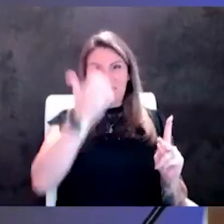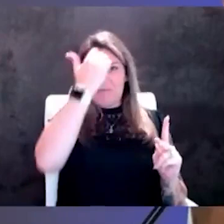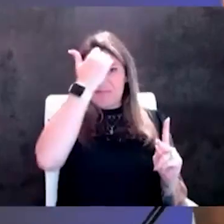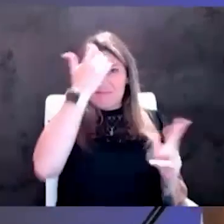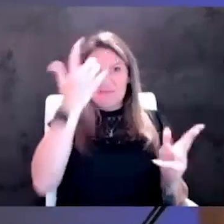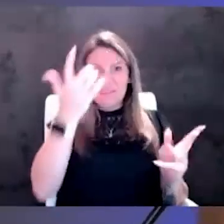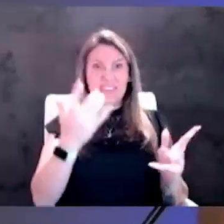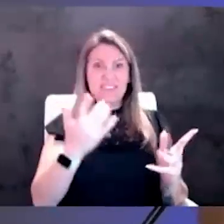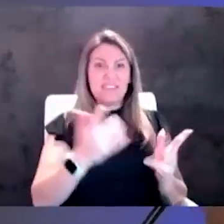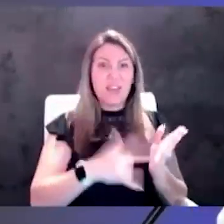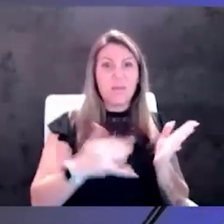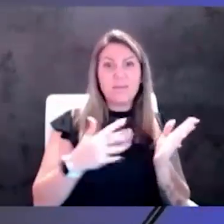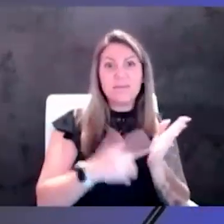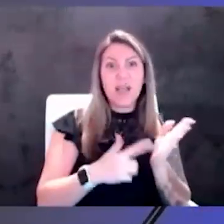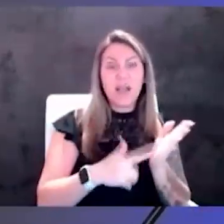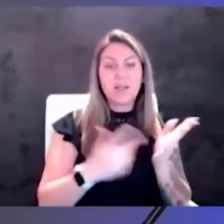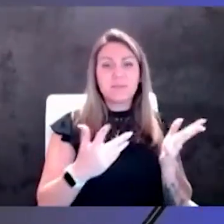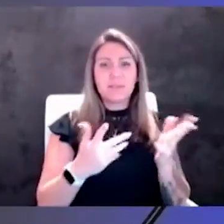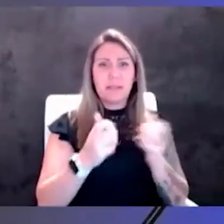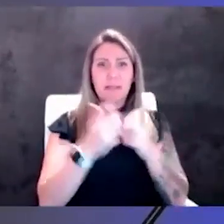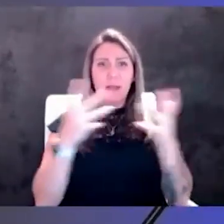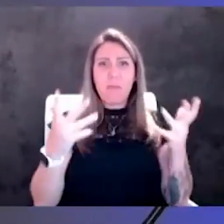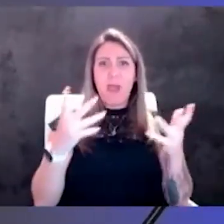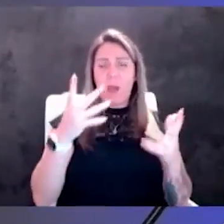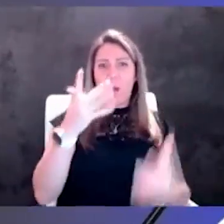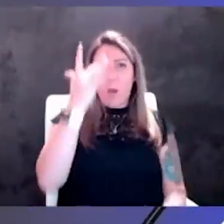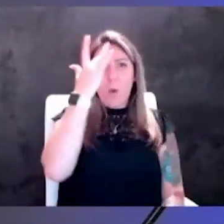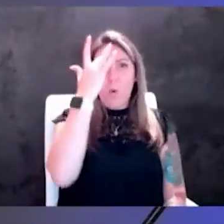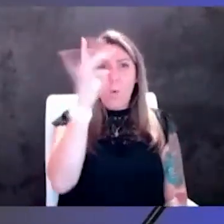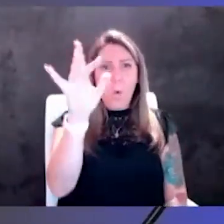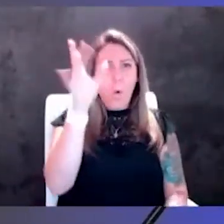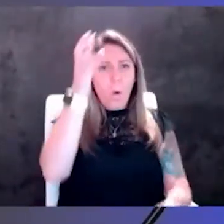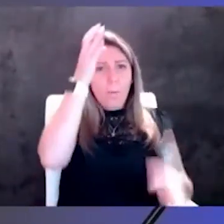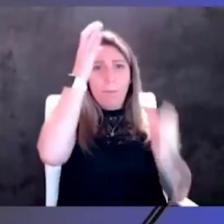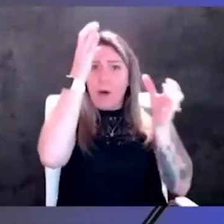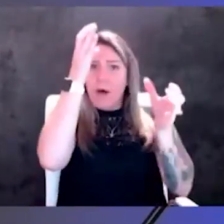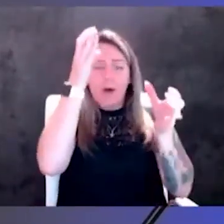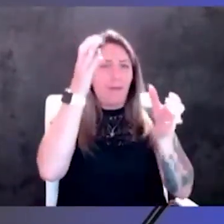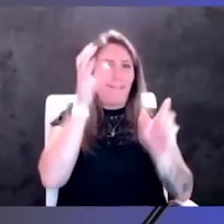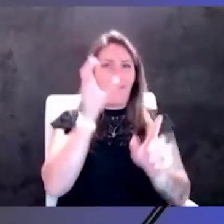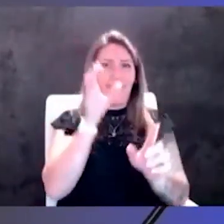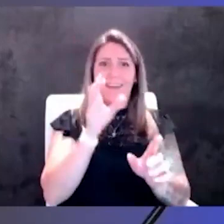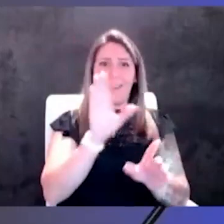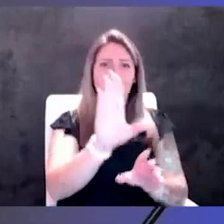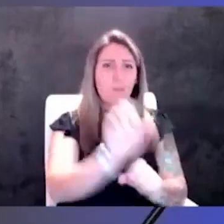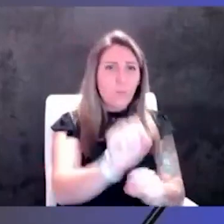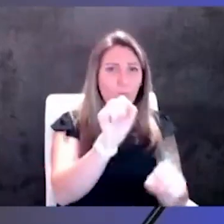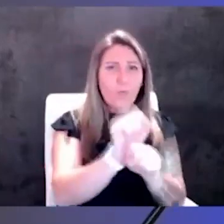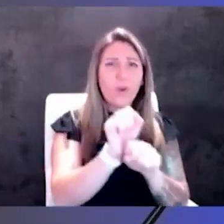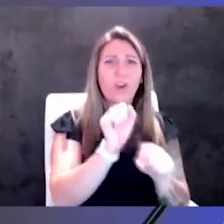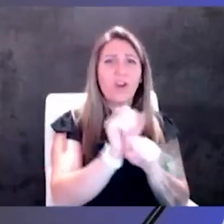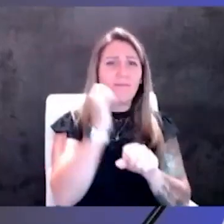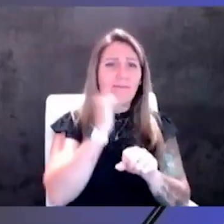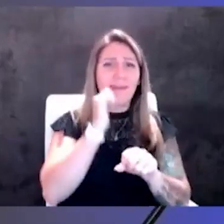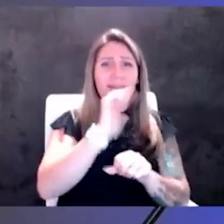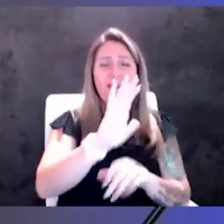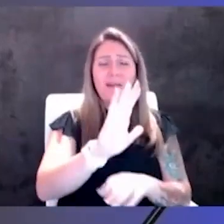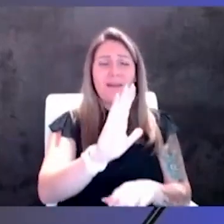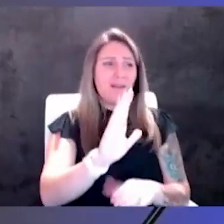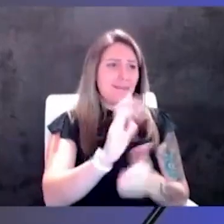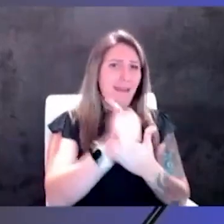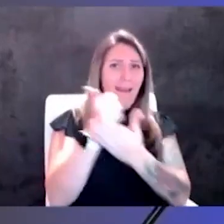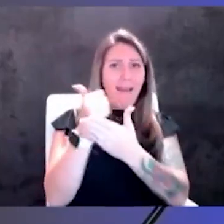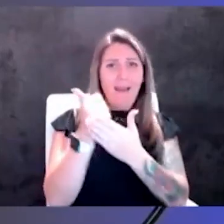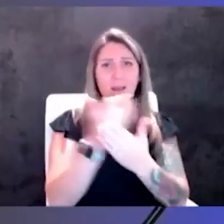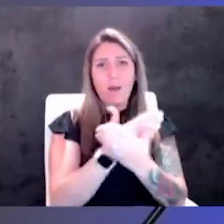the amount of intelligence that is there applying their work and their brains to help things to be better this